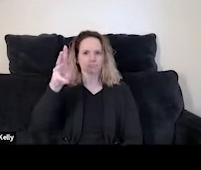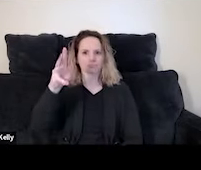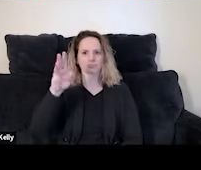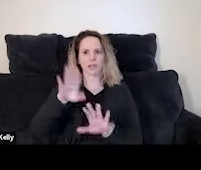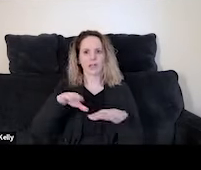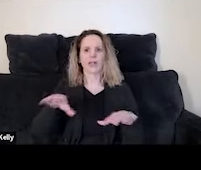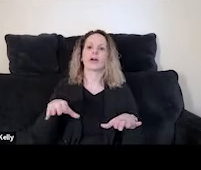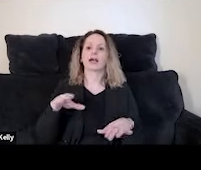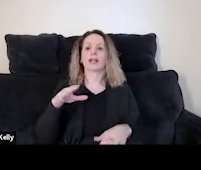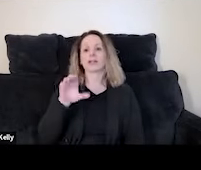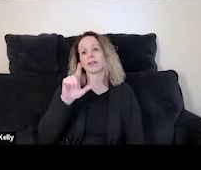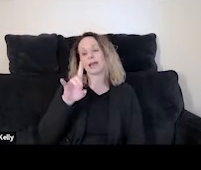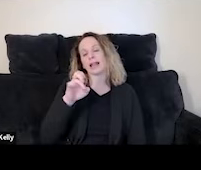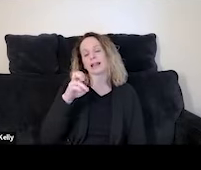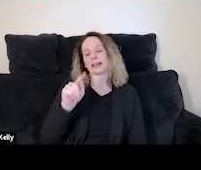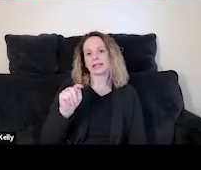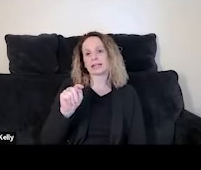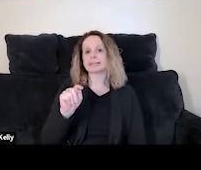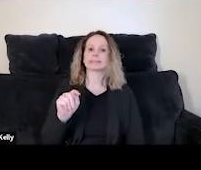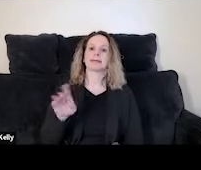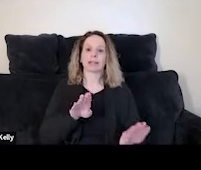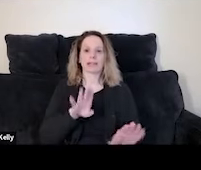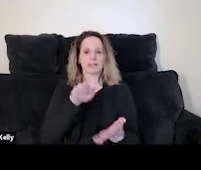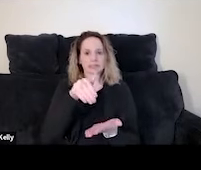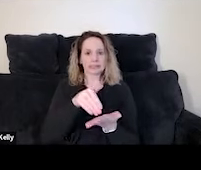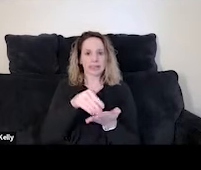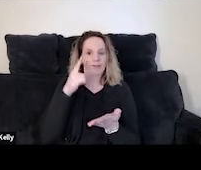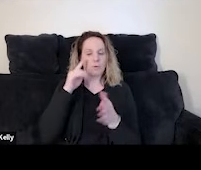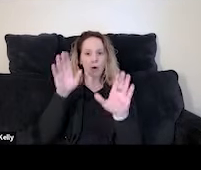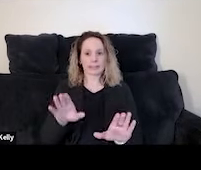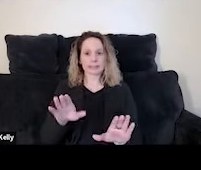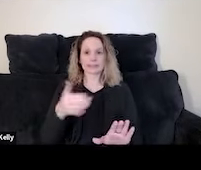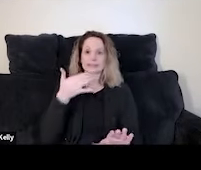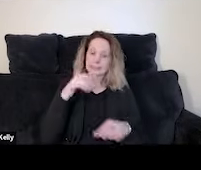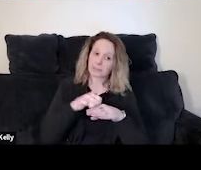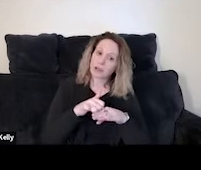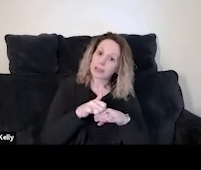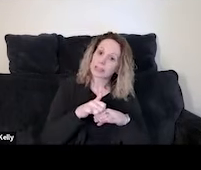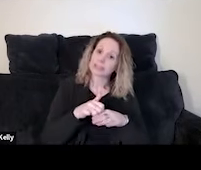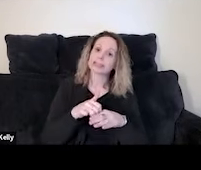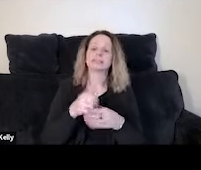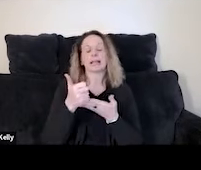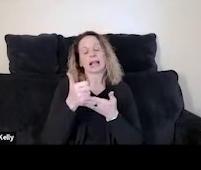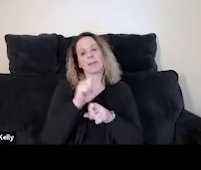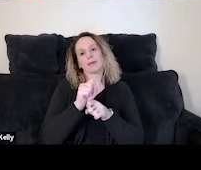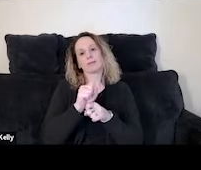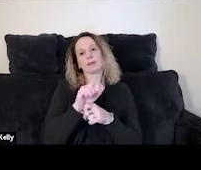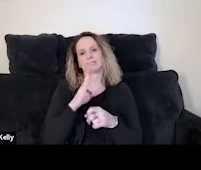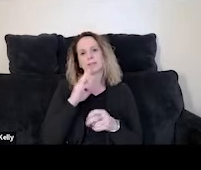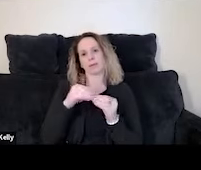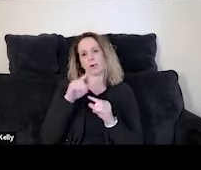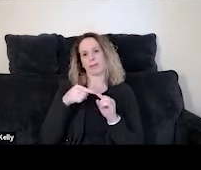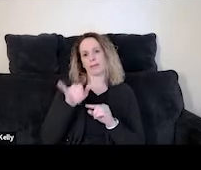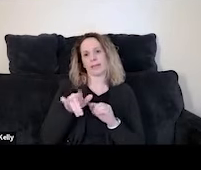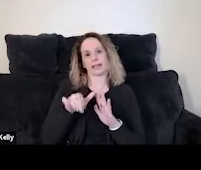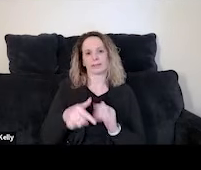and Adolescent Behavioral Health Center of Excellence to support good practice and to help the workforce. And I'll talk more about that as